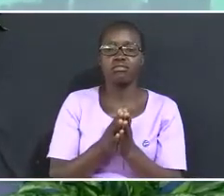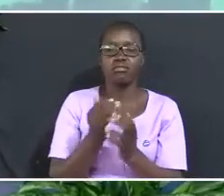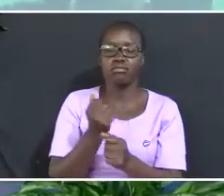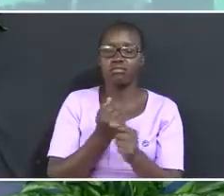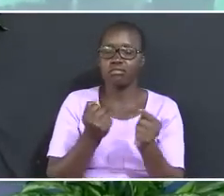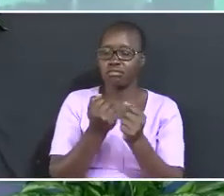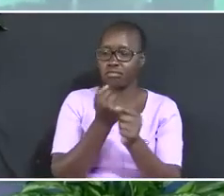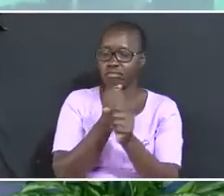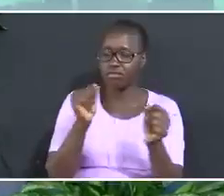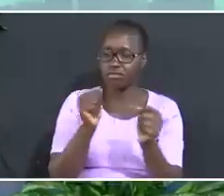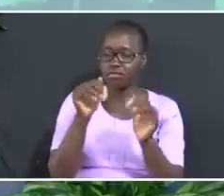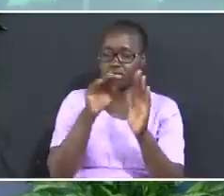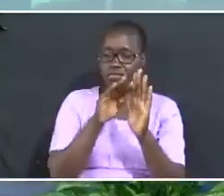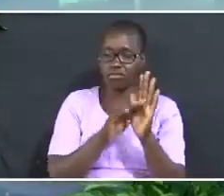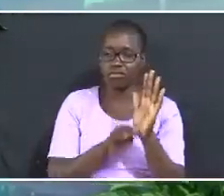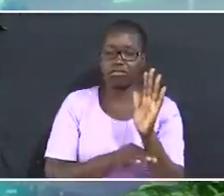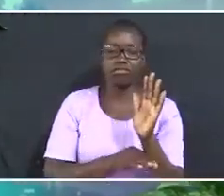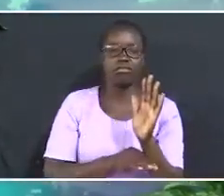salvation program